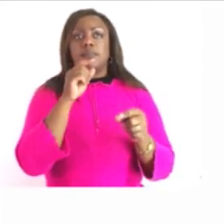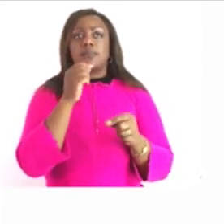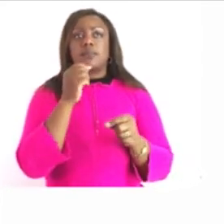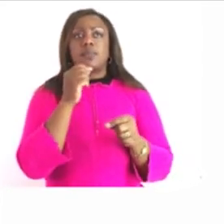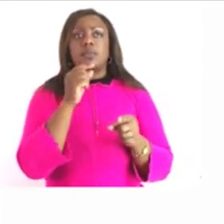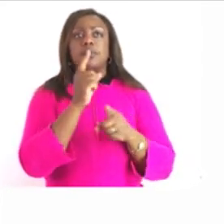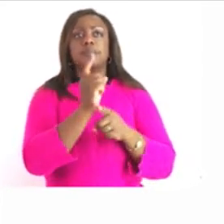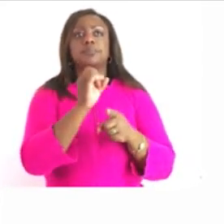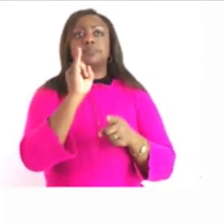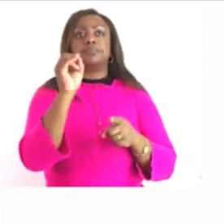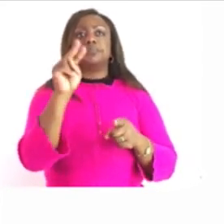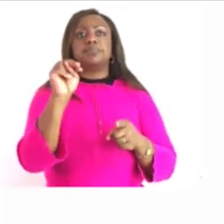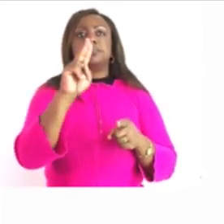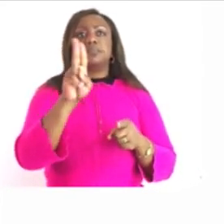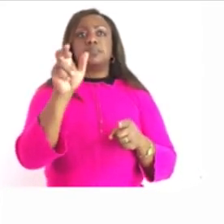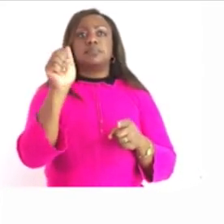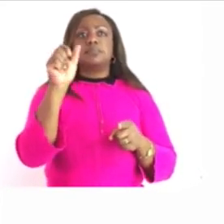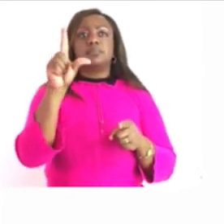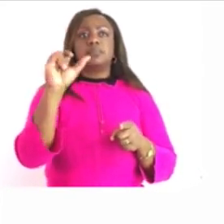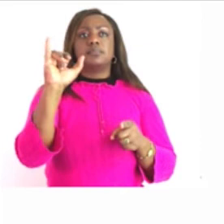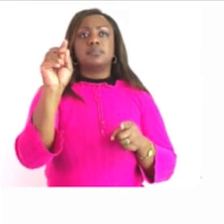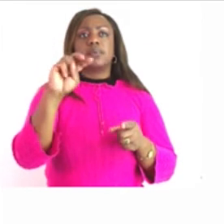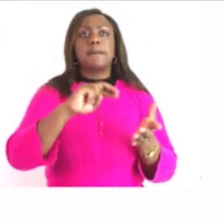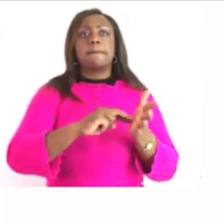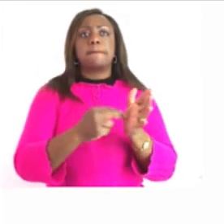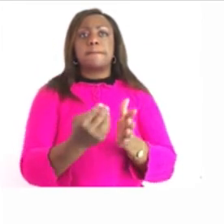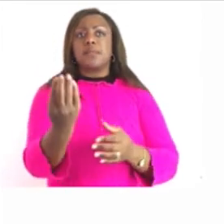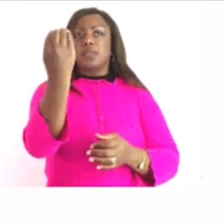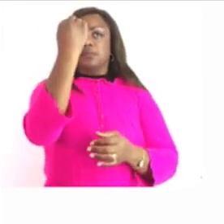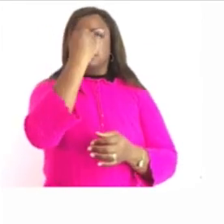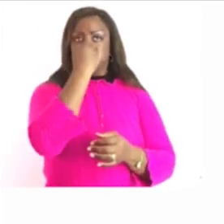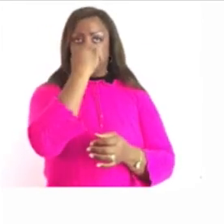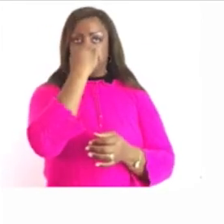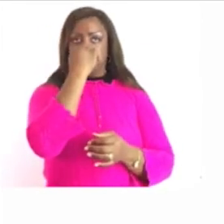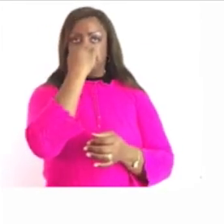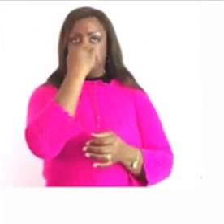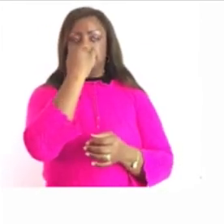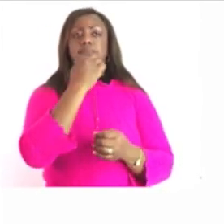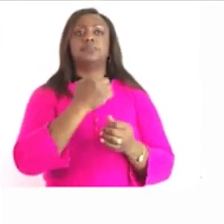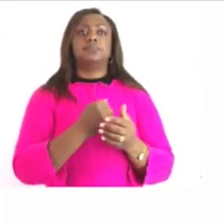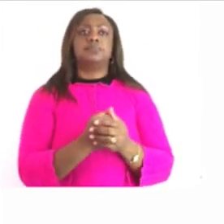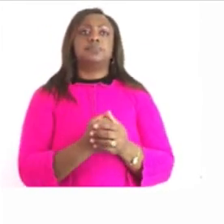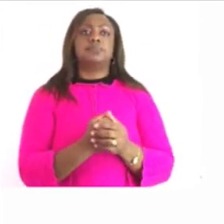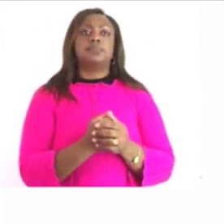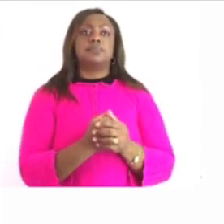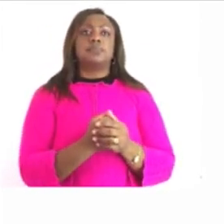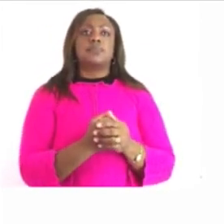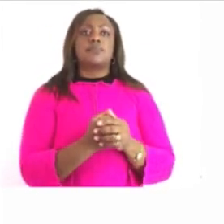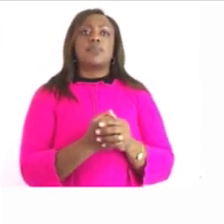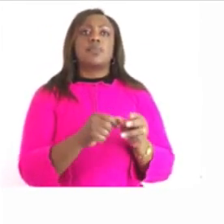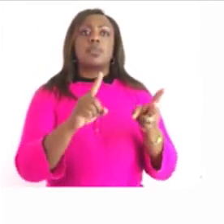is inhaling? Inhaling means the process of breathing the air into your body. It means the air is getting into your